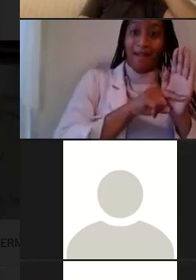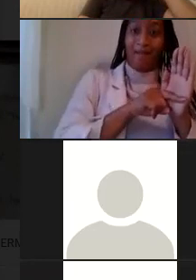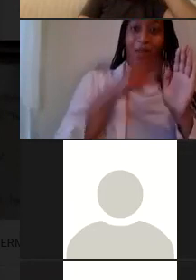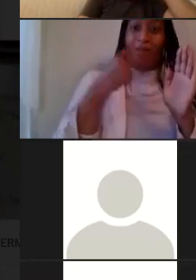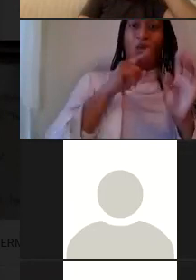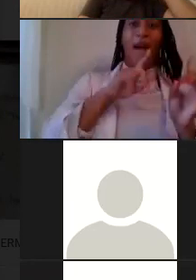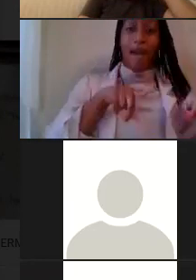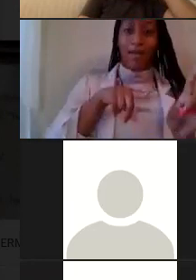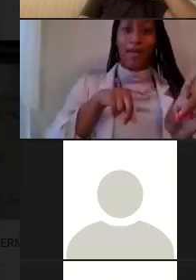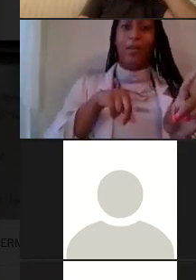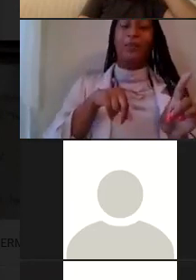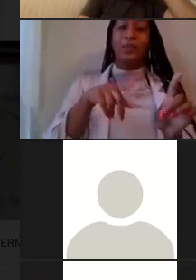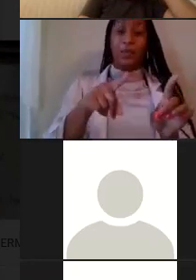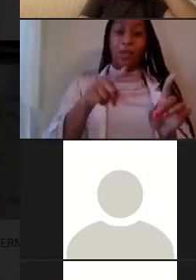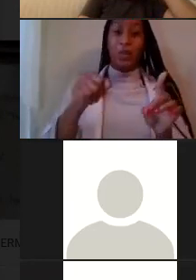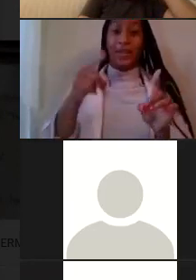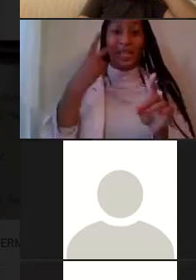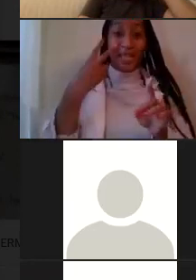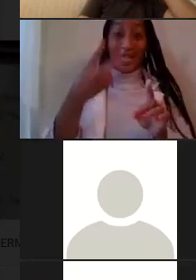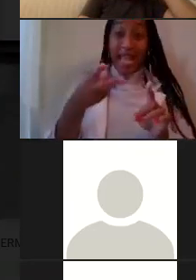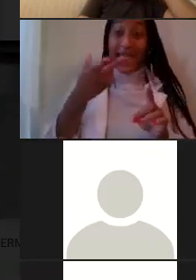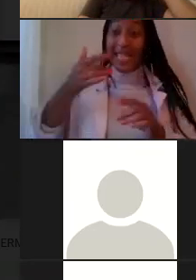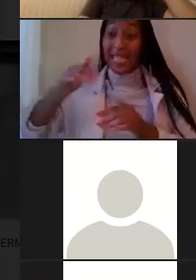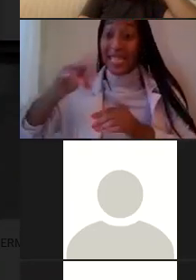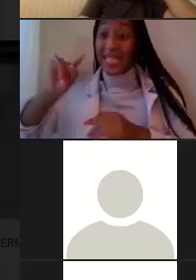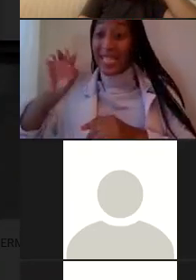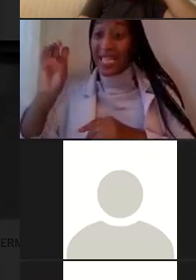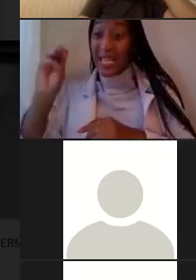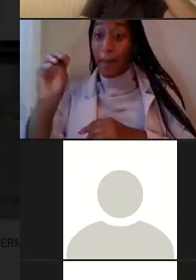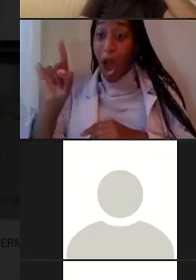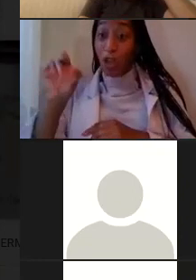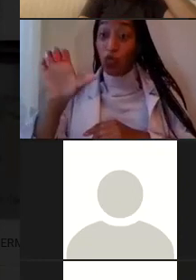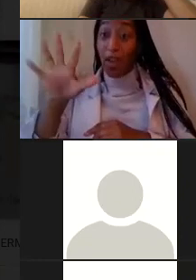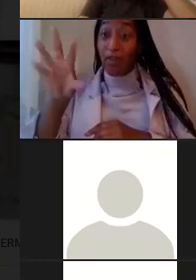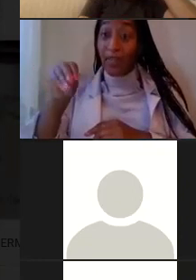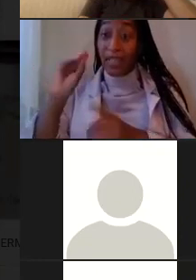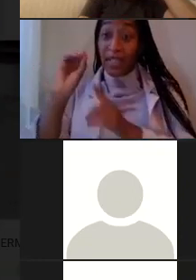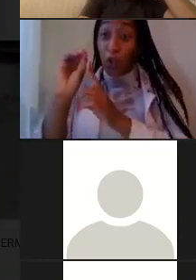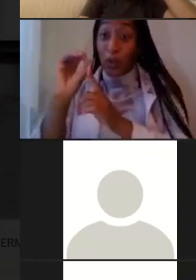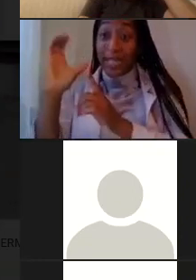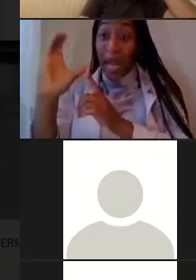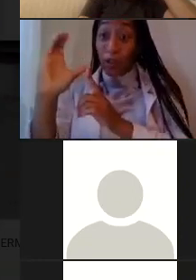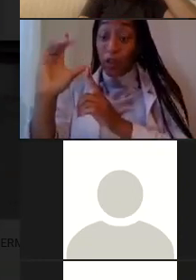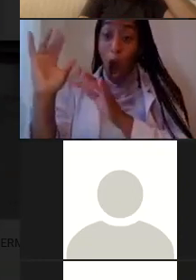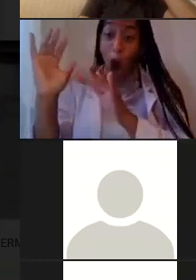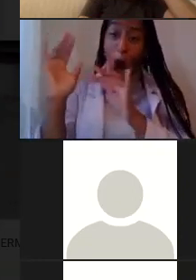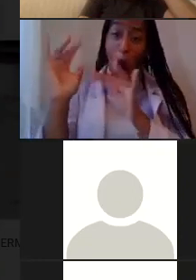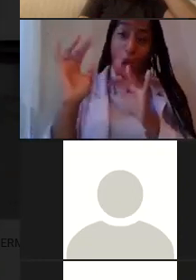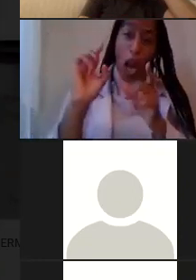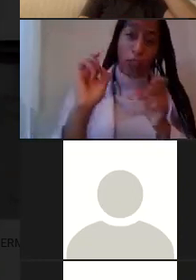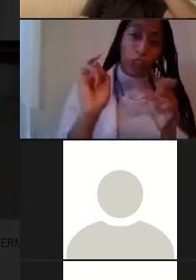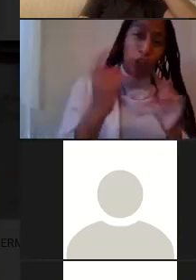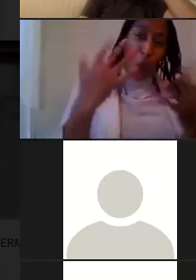150 degrees Celsius all the way down to ice at 0 degrees Celsius, we add up the Q values for each of these